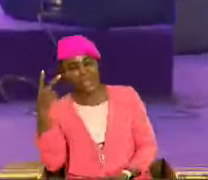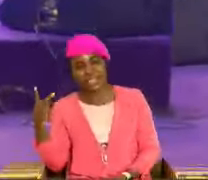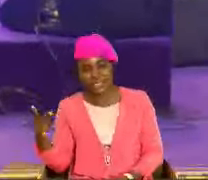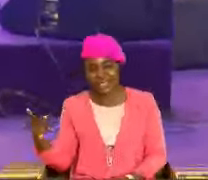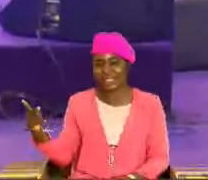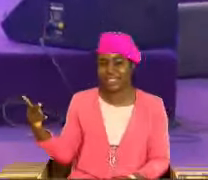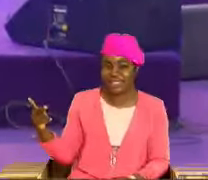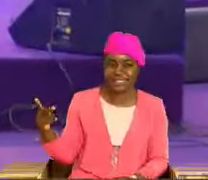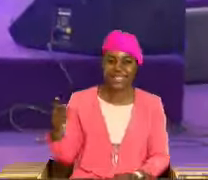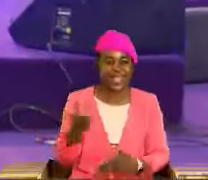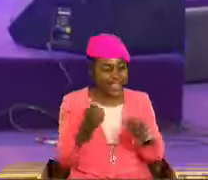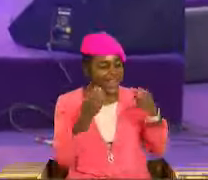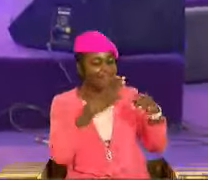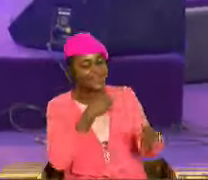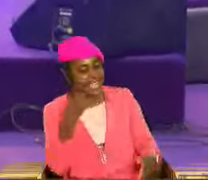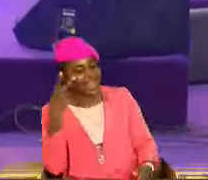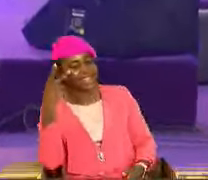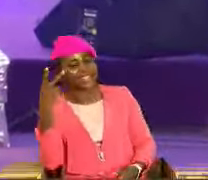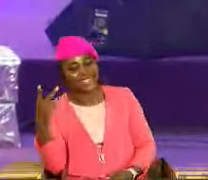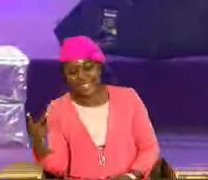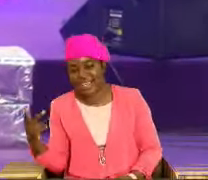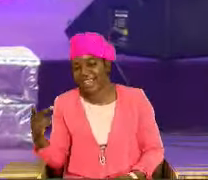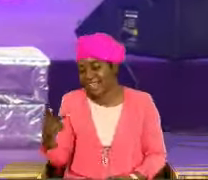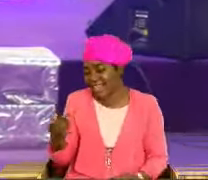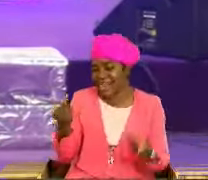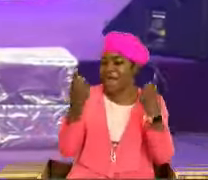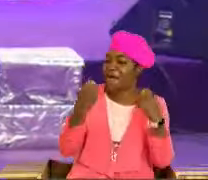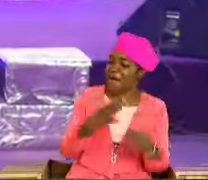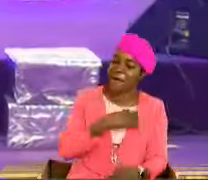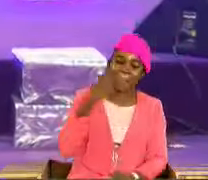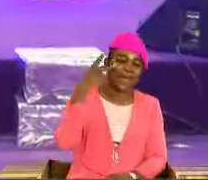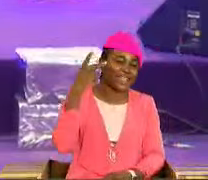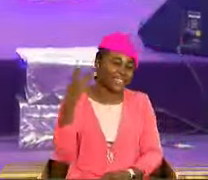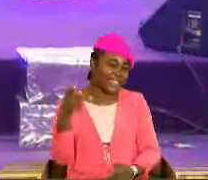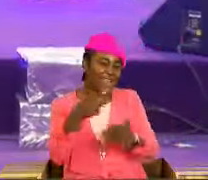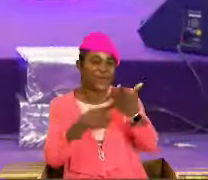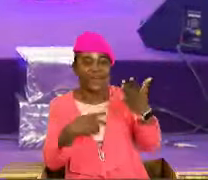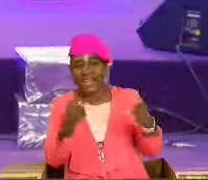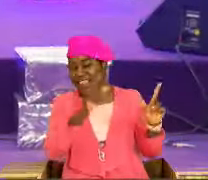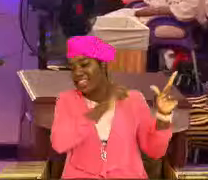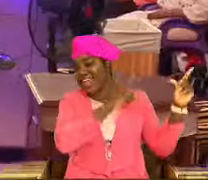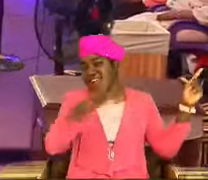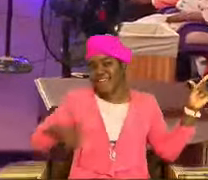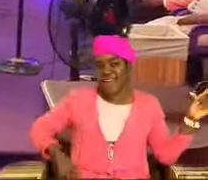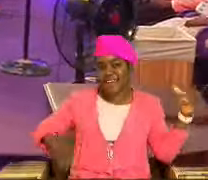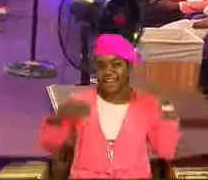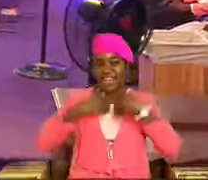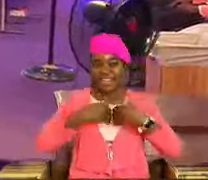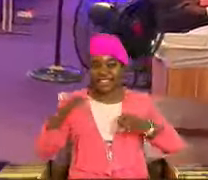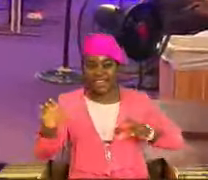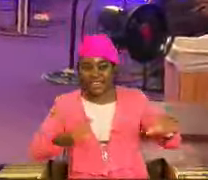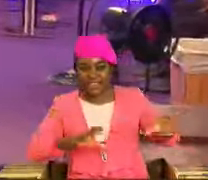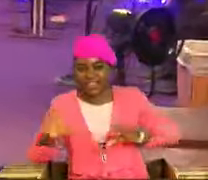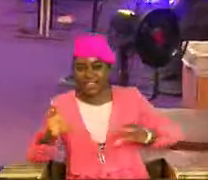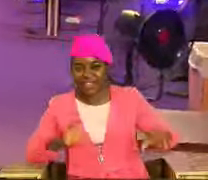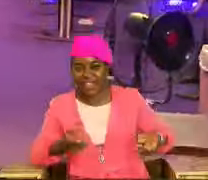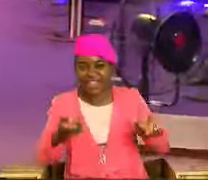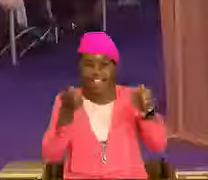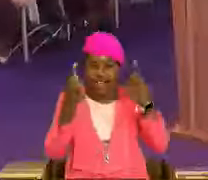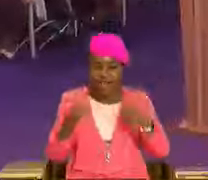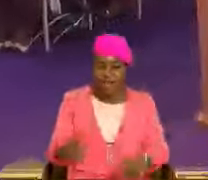oh come and see come and see what the Lord has